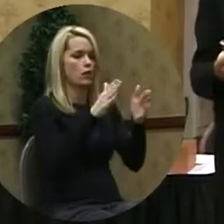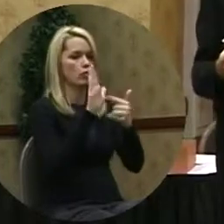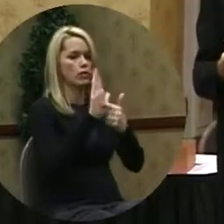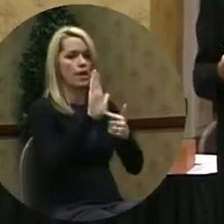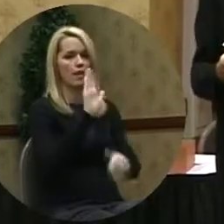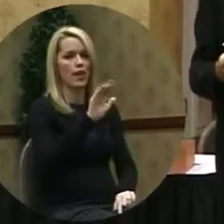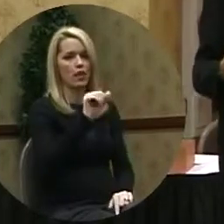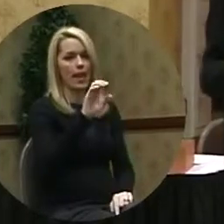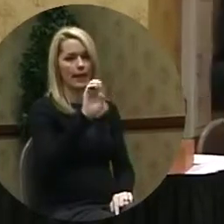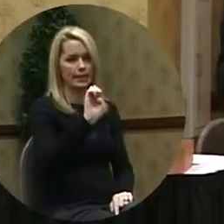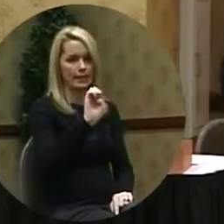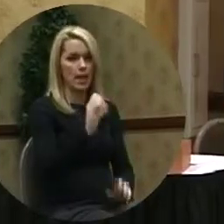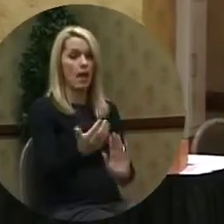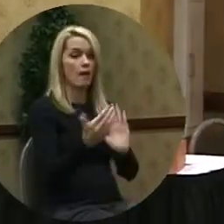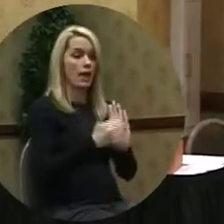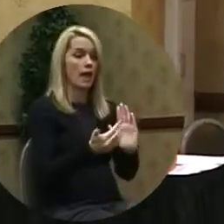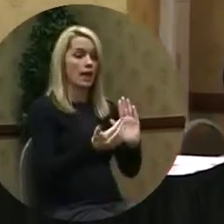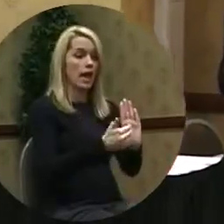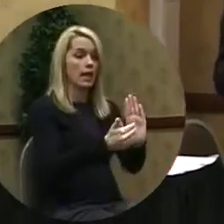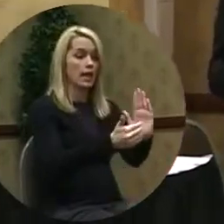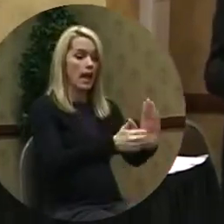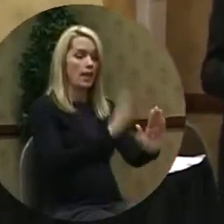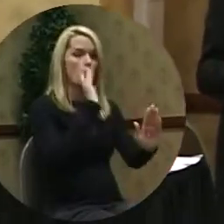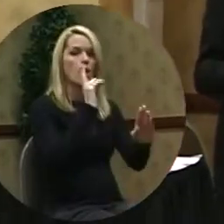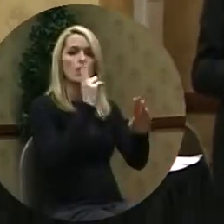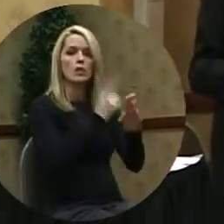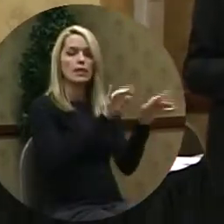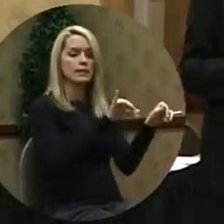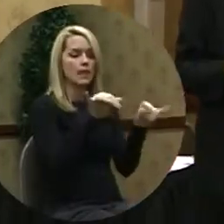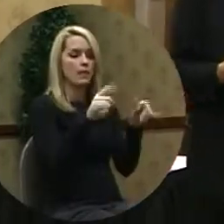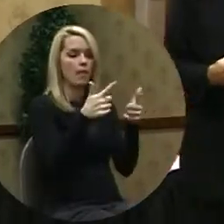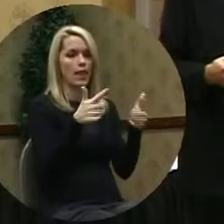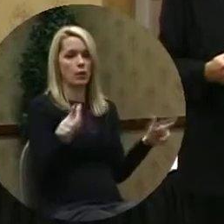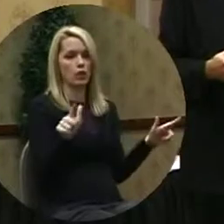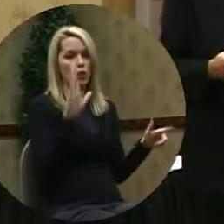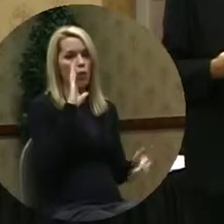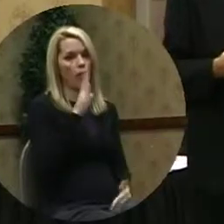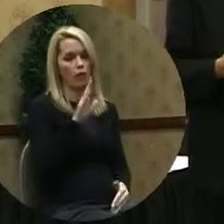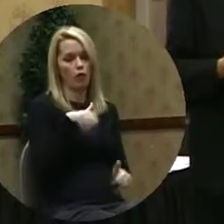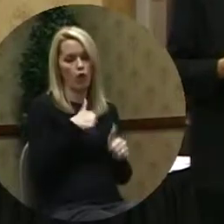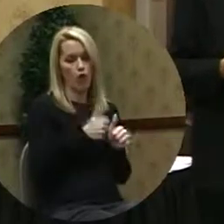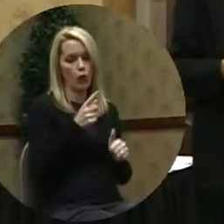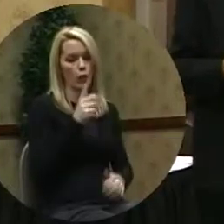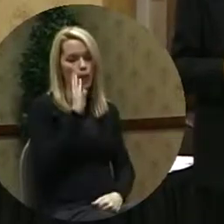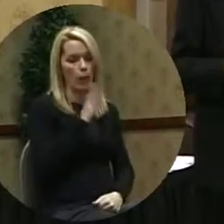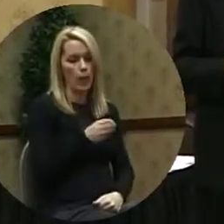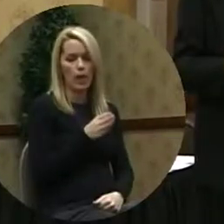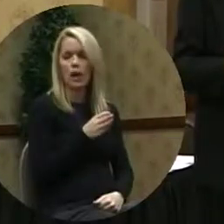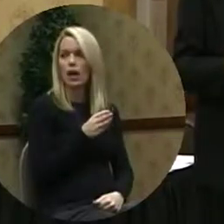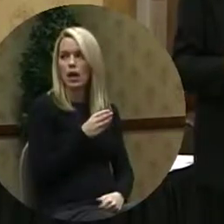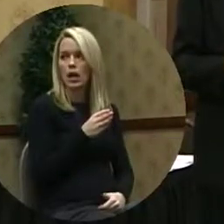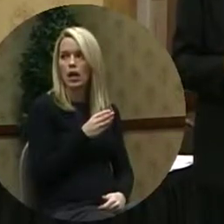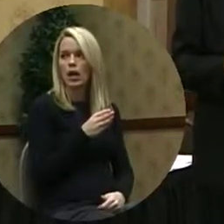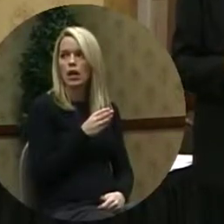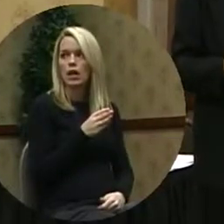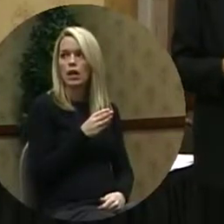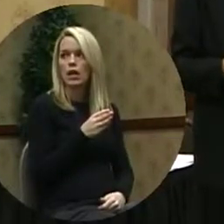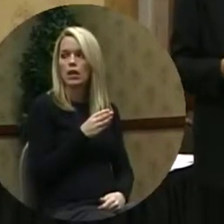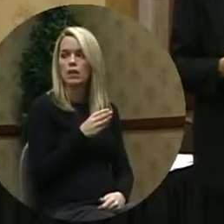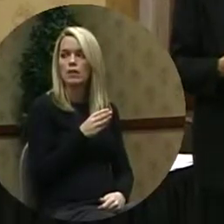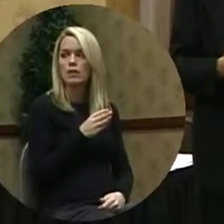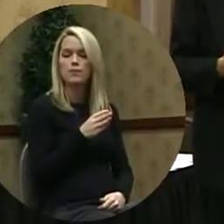And if you do it over and over, you'll find that they start using the same language. Now, with teaching, one of the things that I love is, because